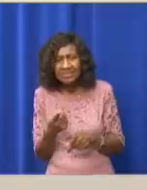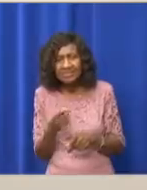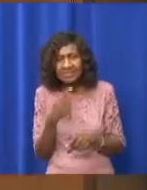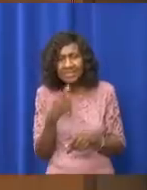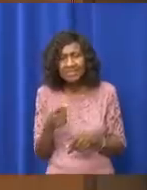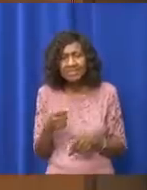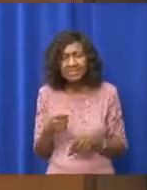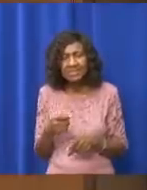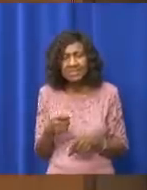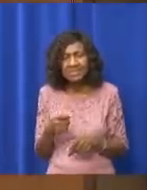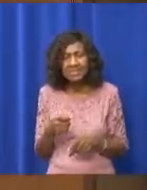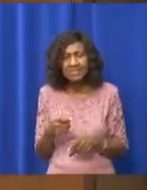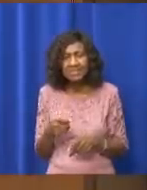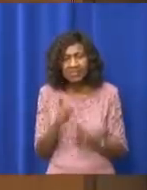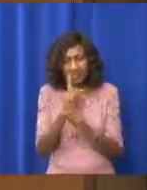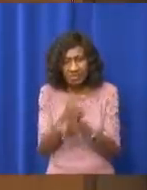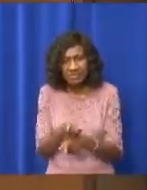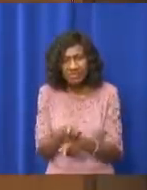very strong